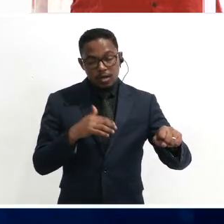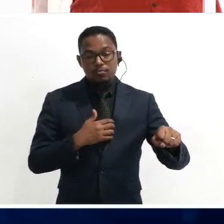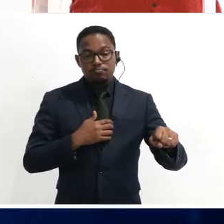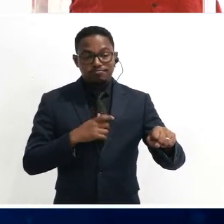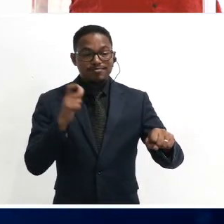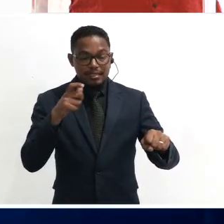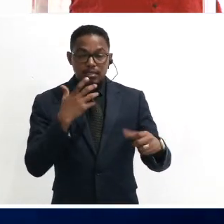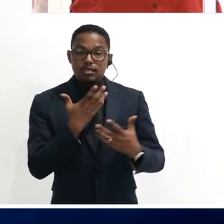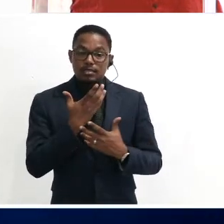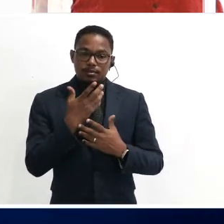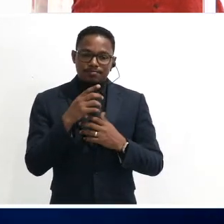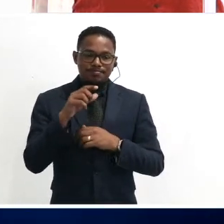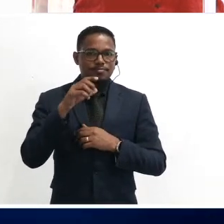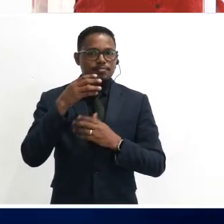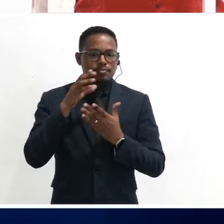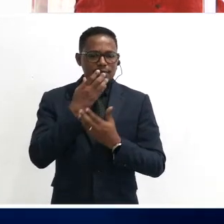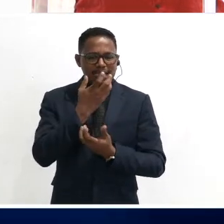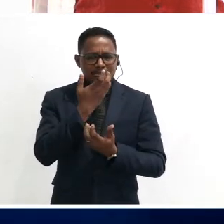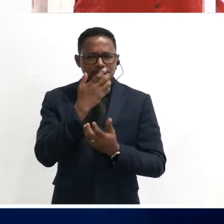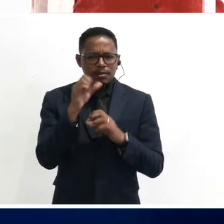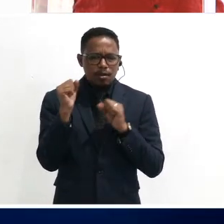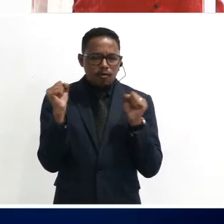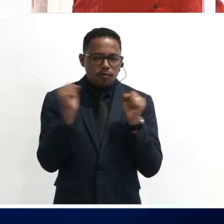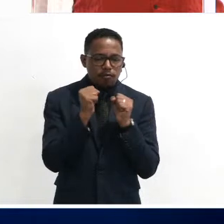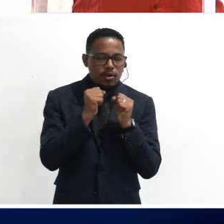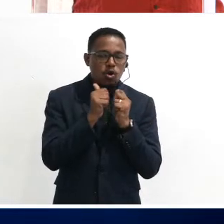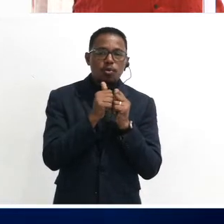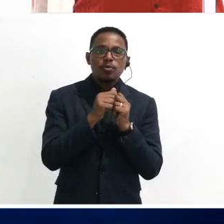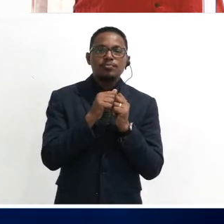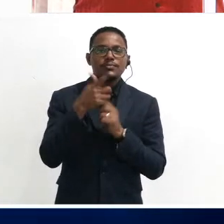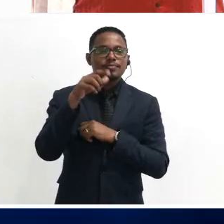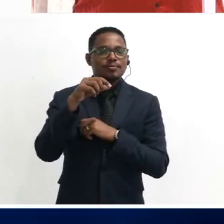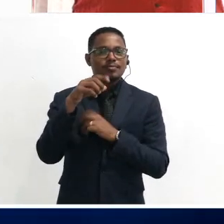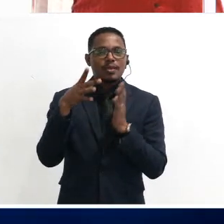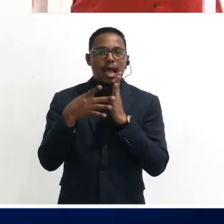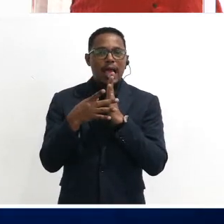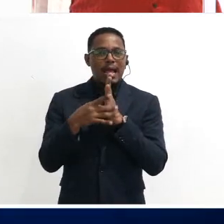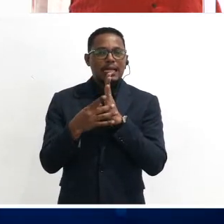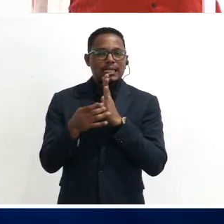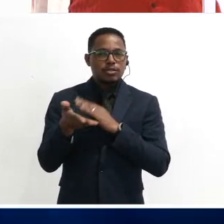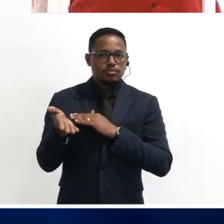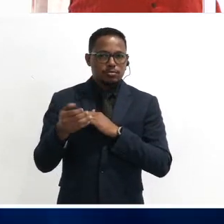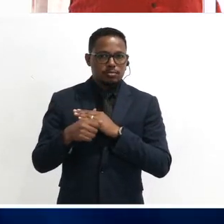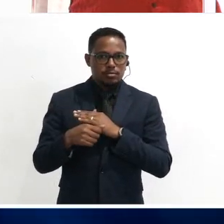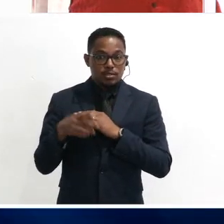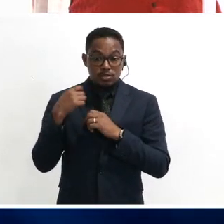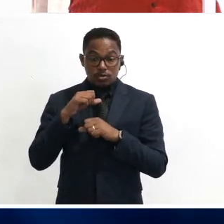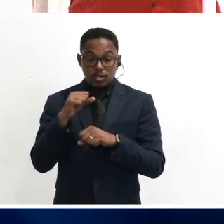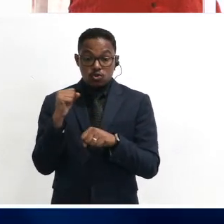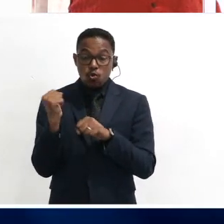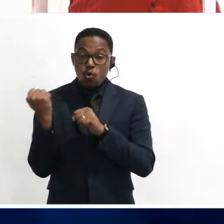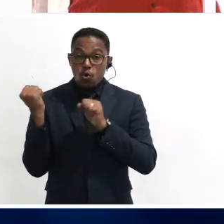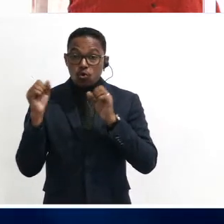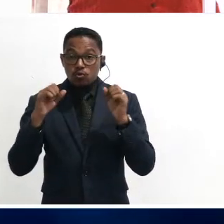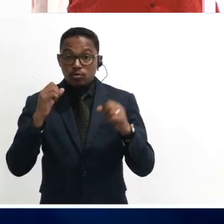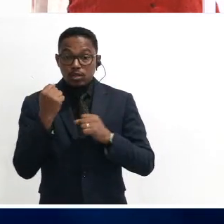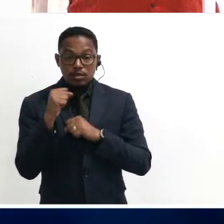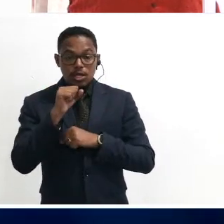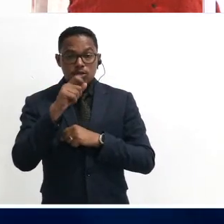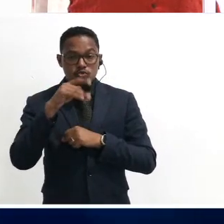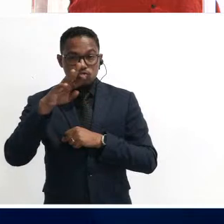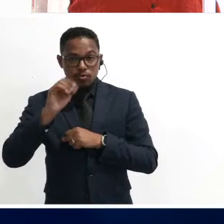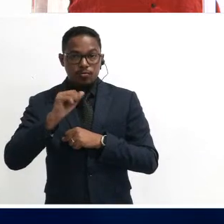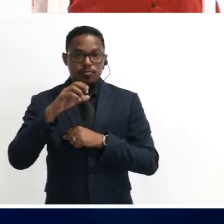see an advanced supercomputer or advanced data center rack, they're all liquid cooled